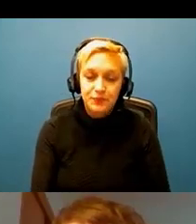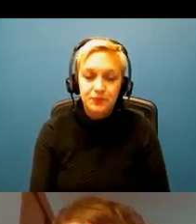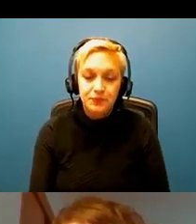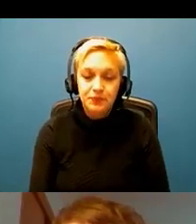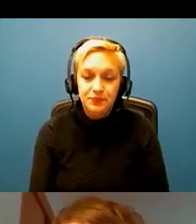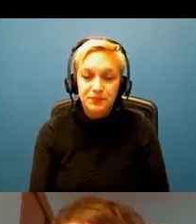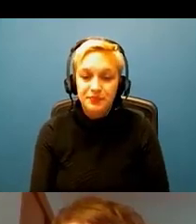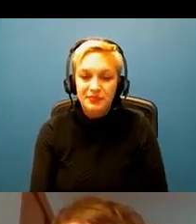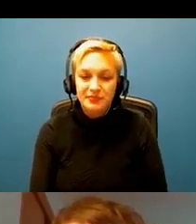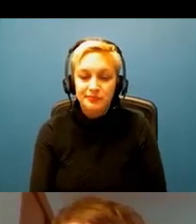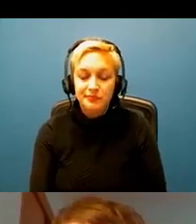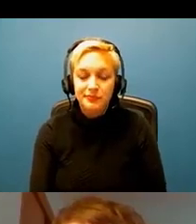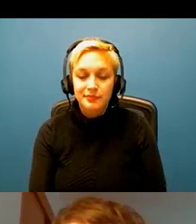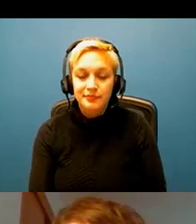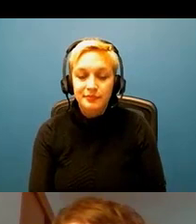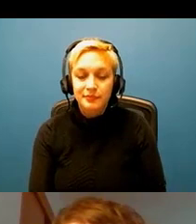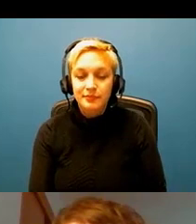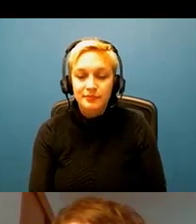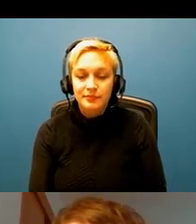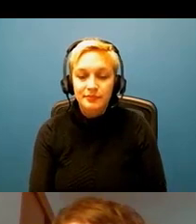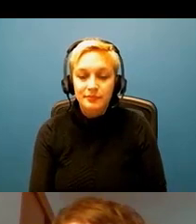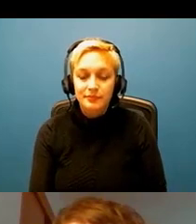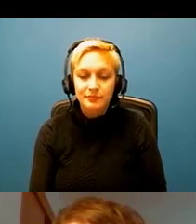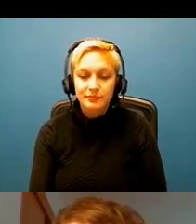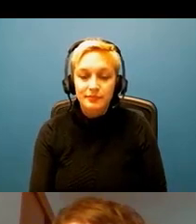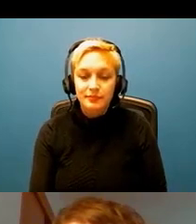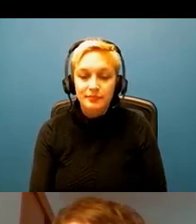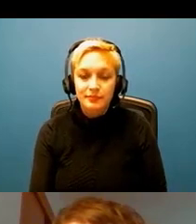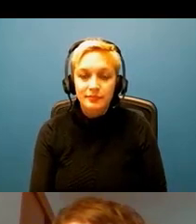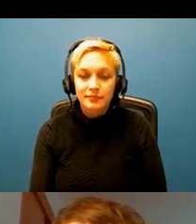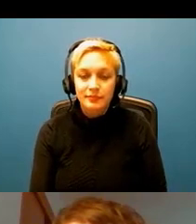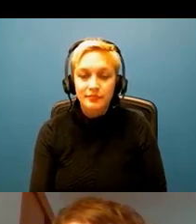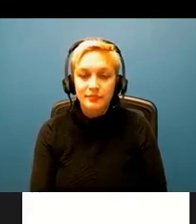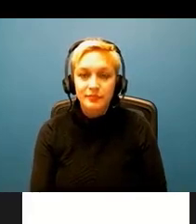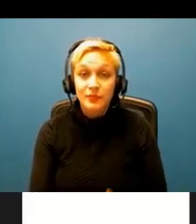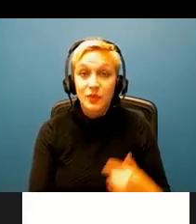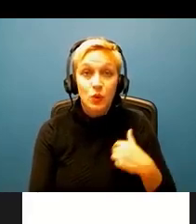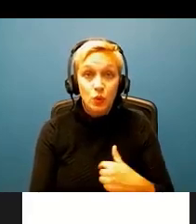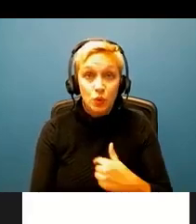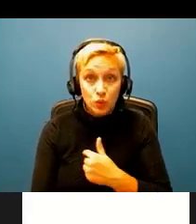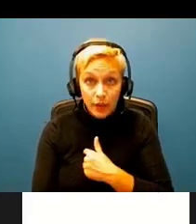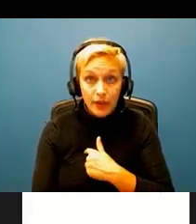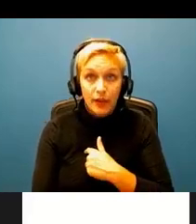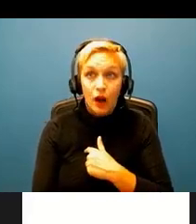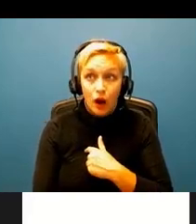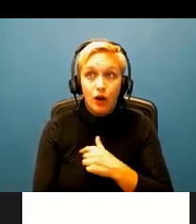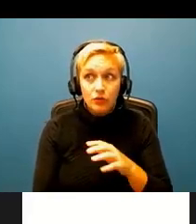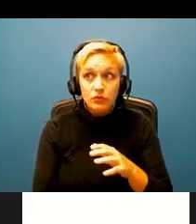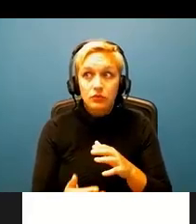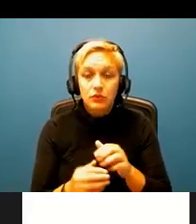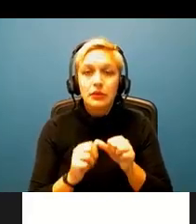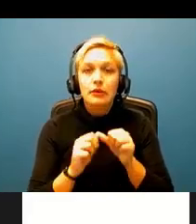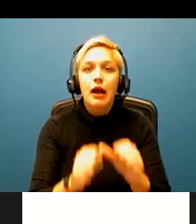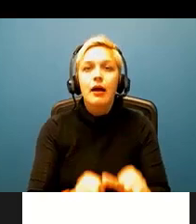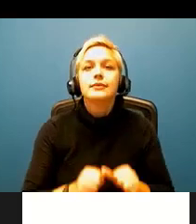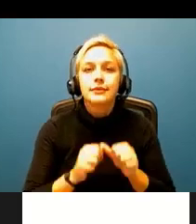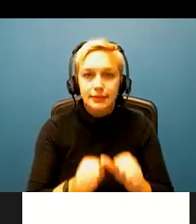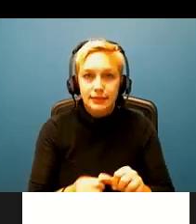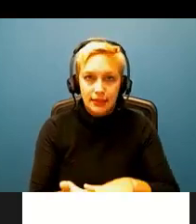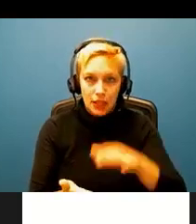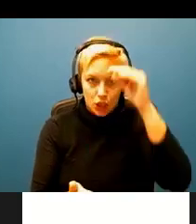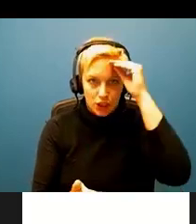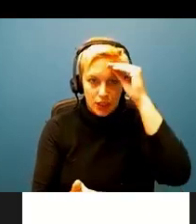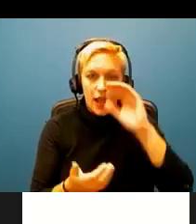ways in which we can be sure we are continuing to address the educational need for